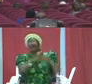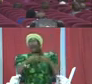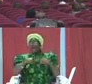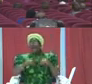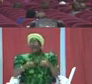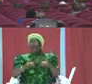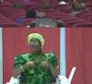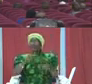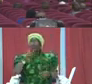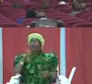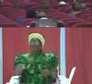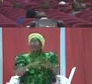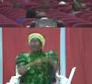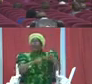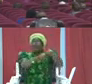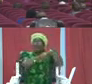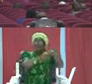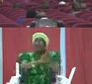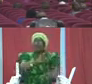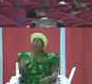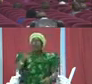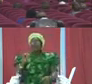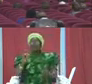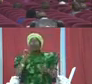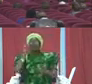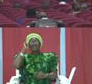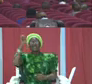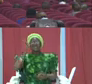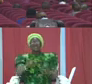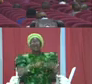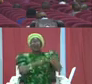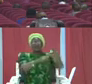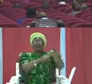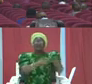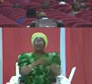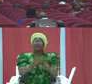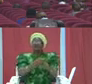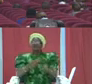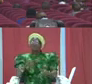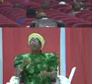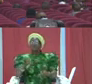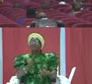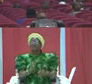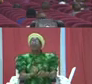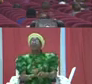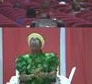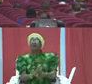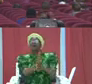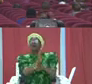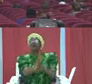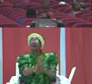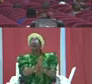He ran from Mount Carmel all down to Jezreel.